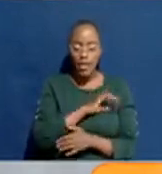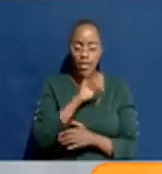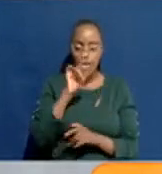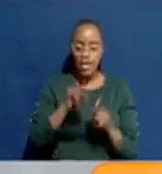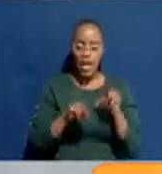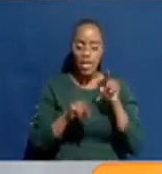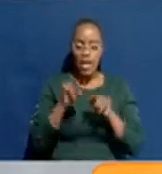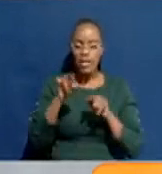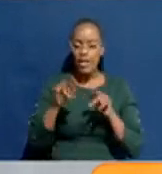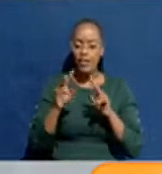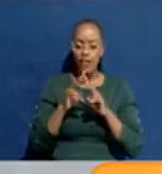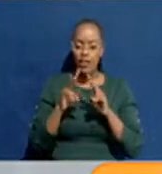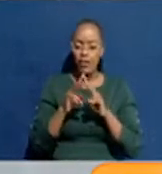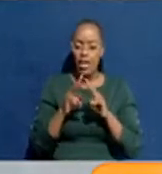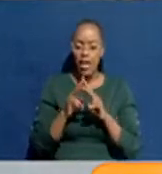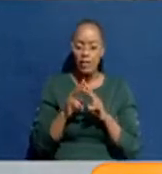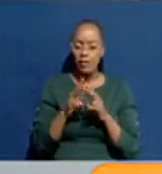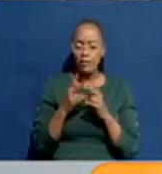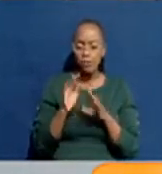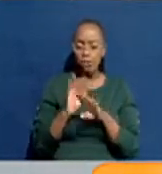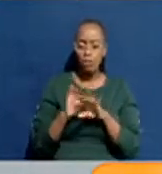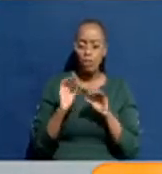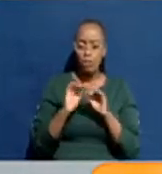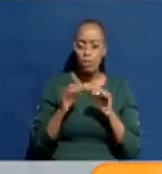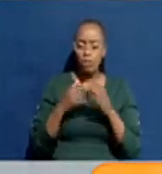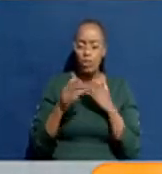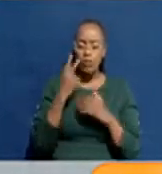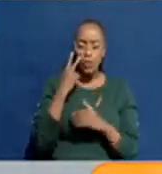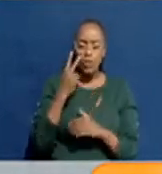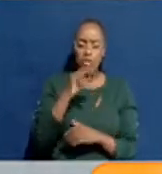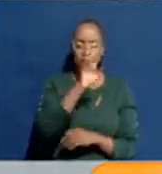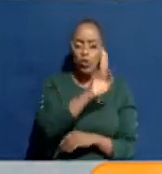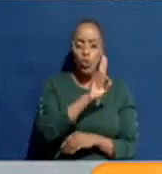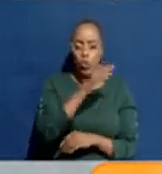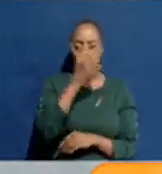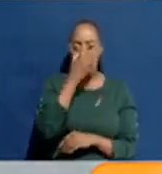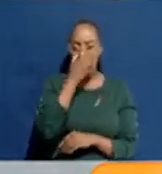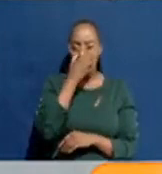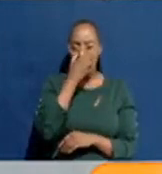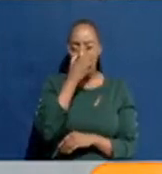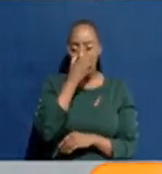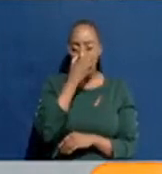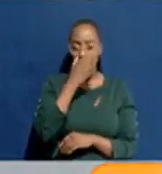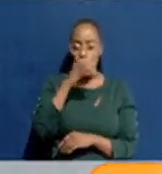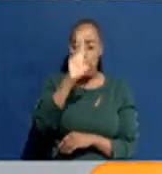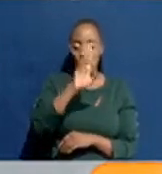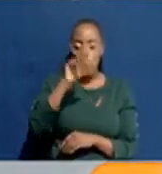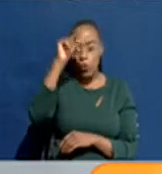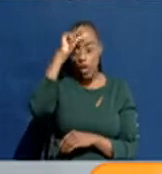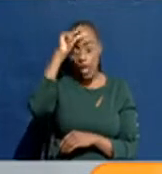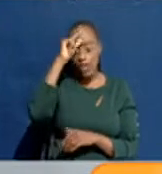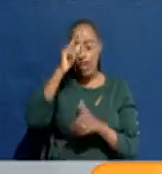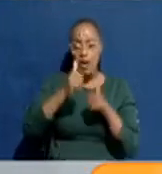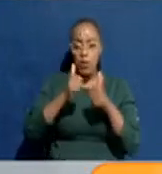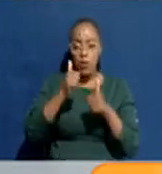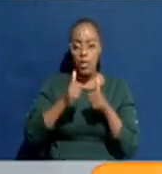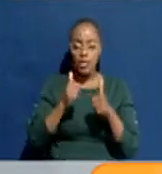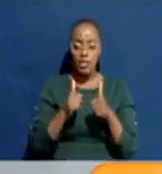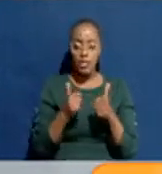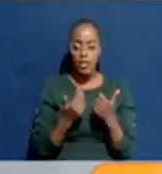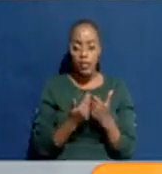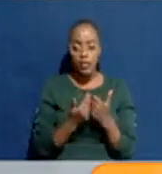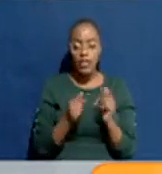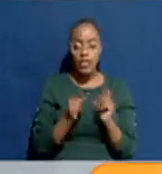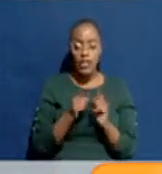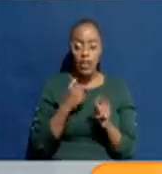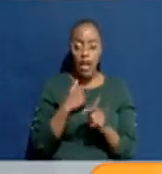eerily disturbing of what we saw with the Uhuru Ruto Uhuru administration, which is this lack